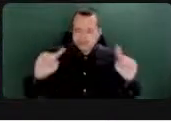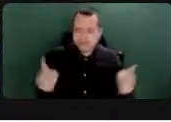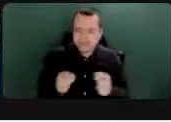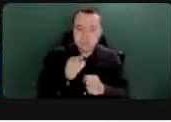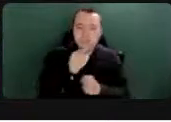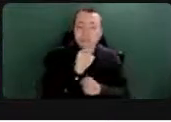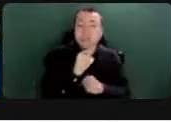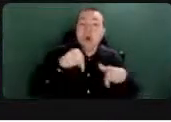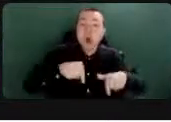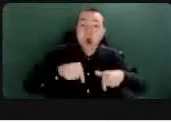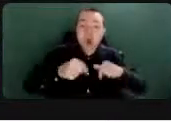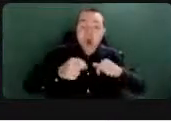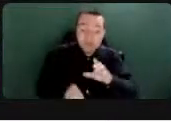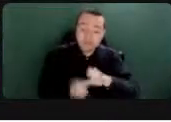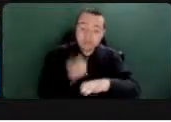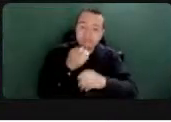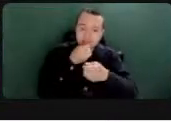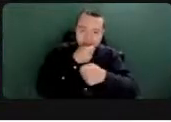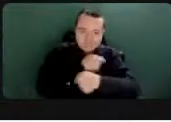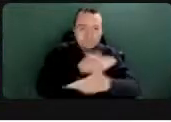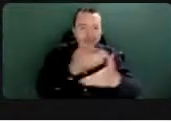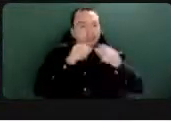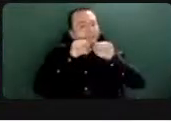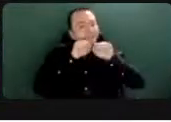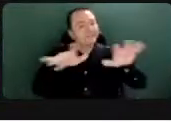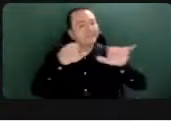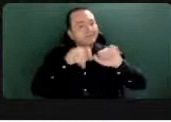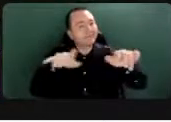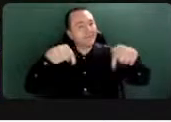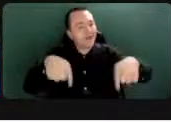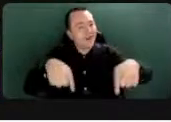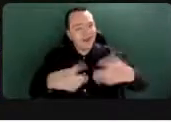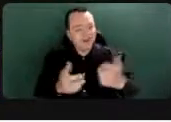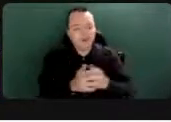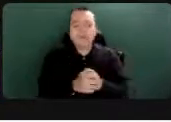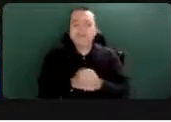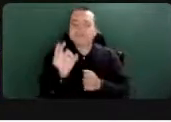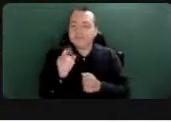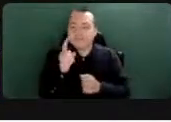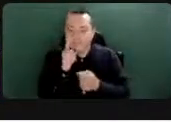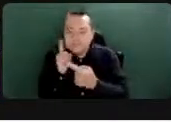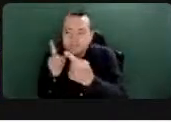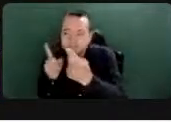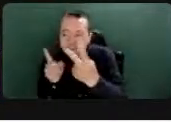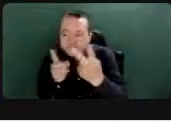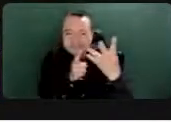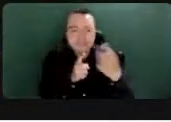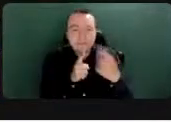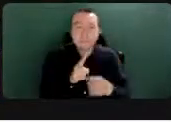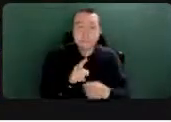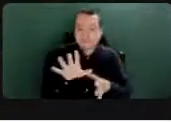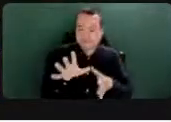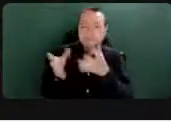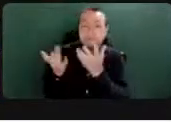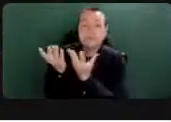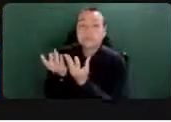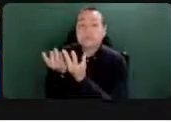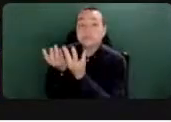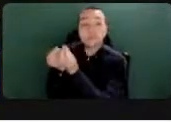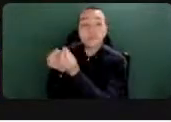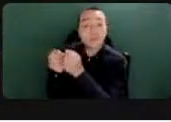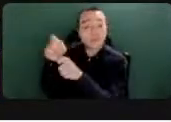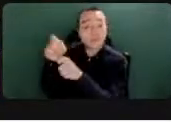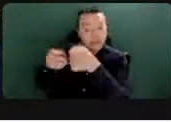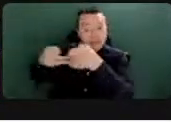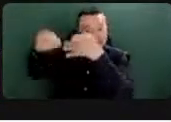relevant reviews. One of the challenges facing decision makers is finding the evidence. And I've already touched on